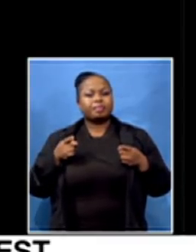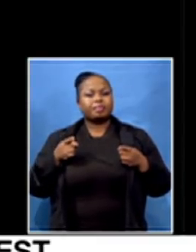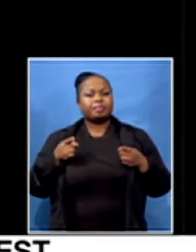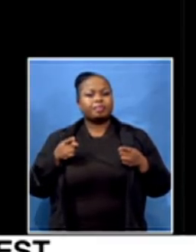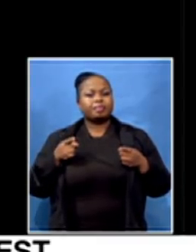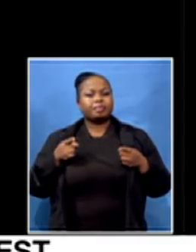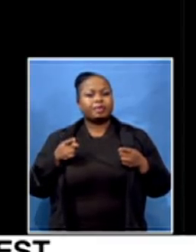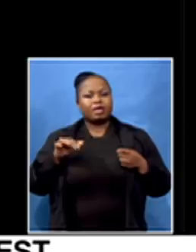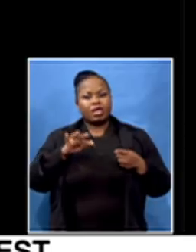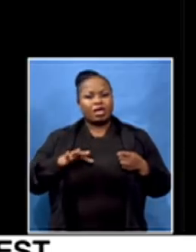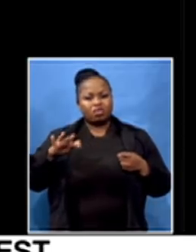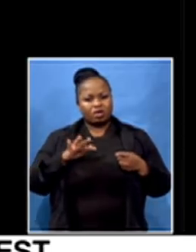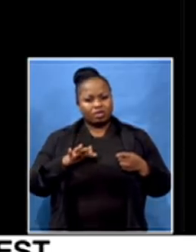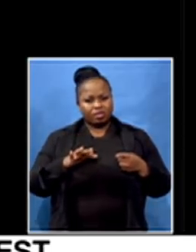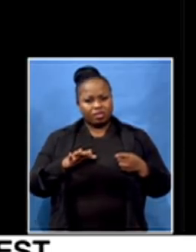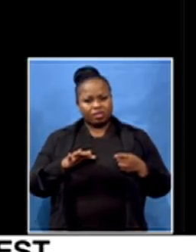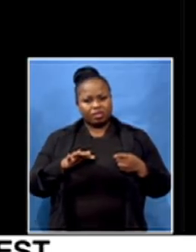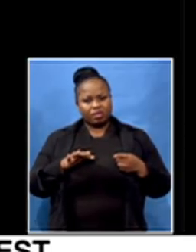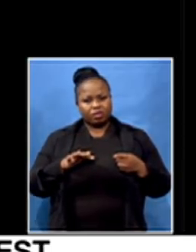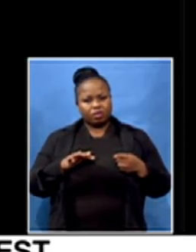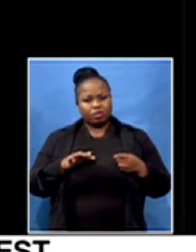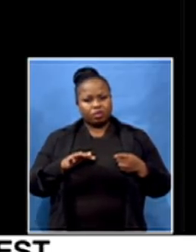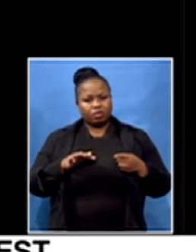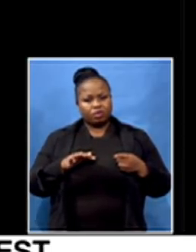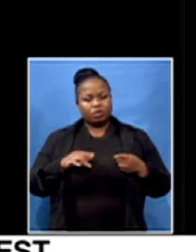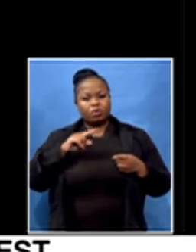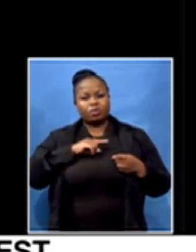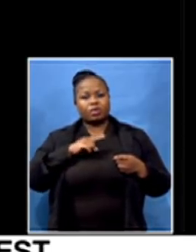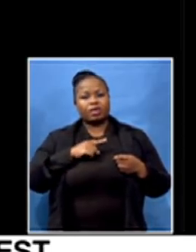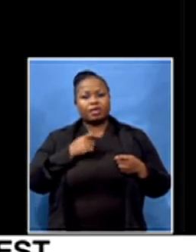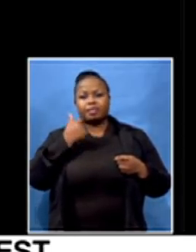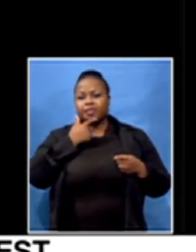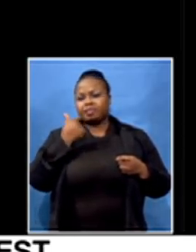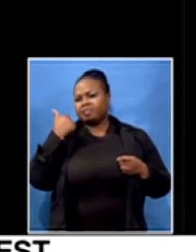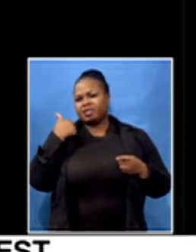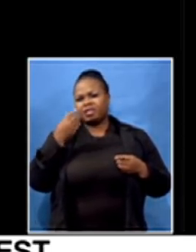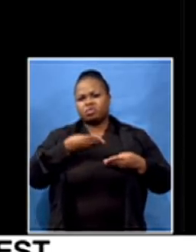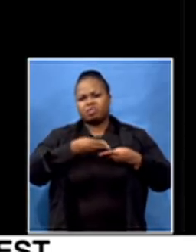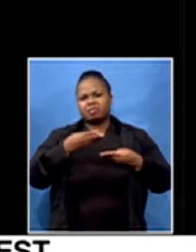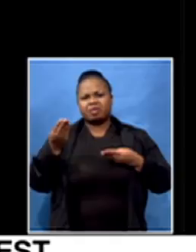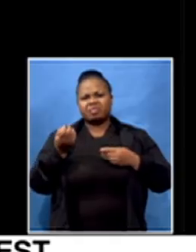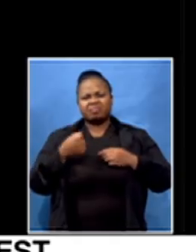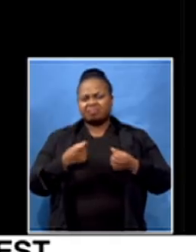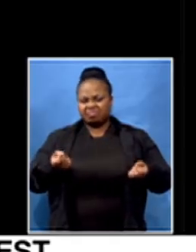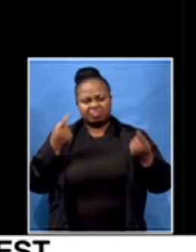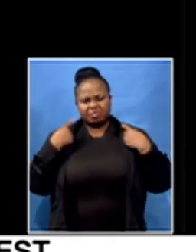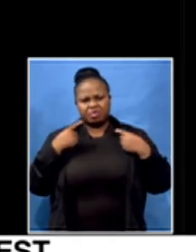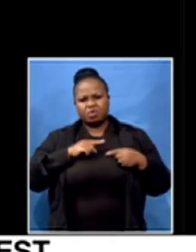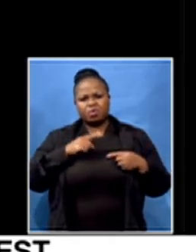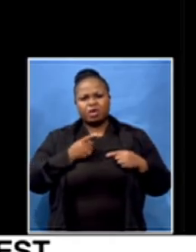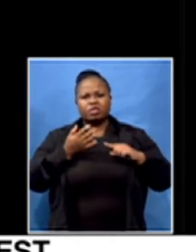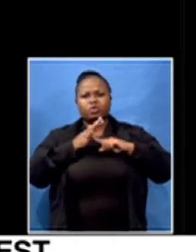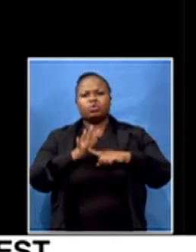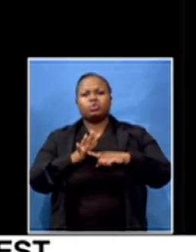The maps that was circulated doesn't make sense. The one map shows Mangaung is actually